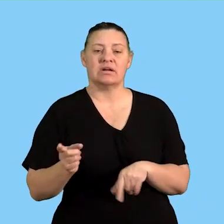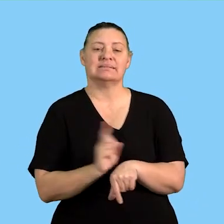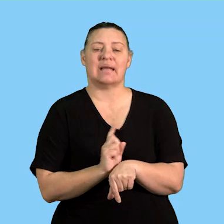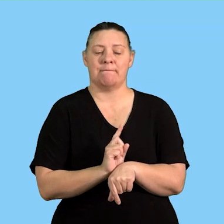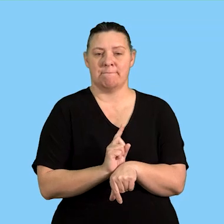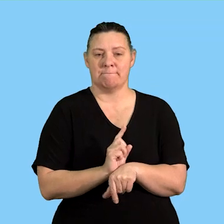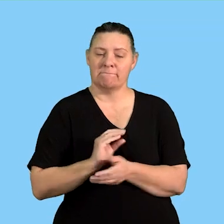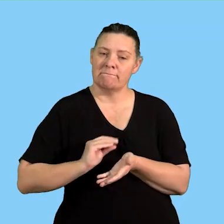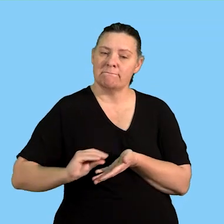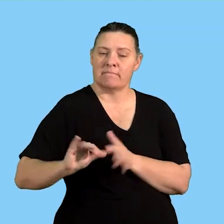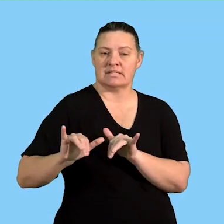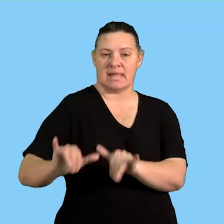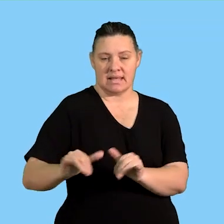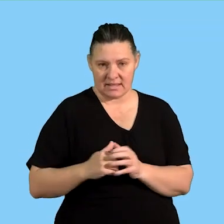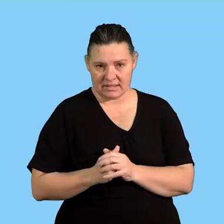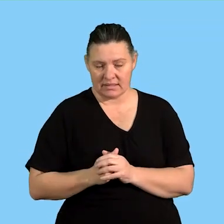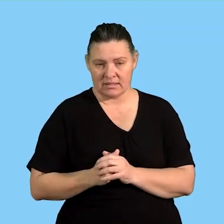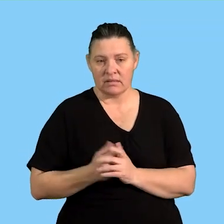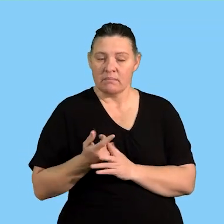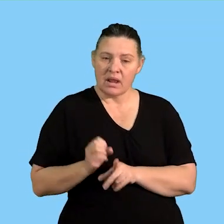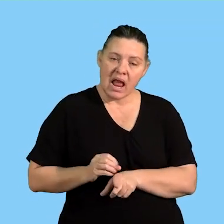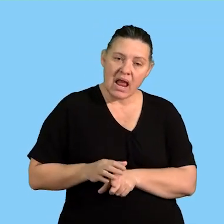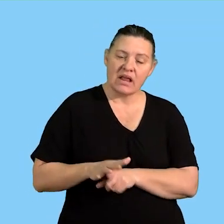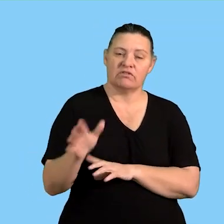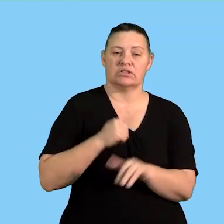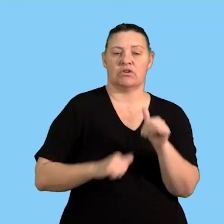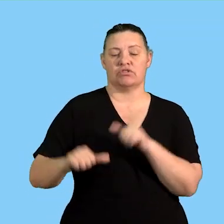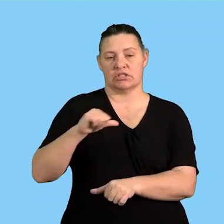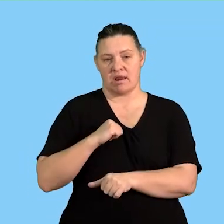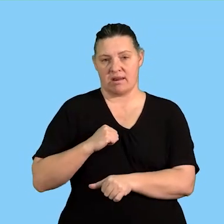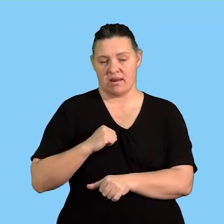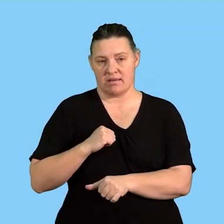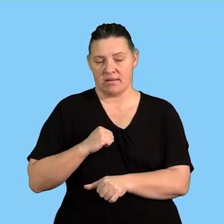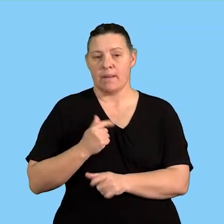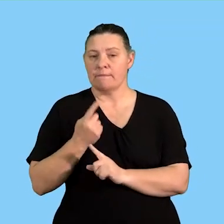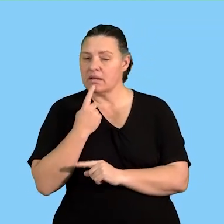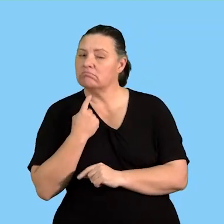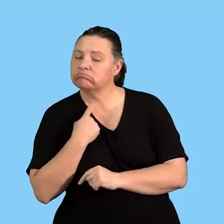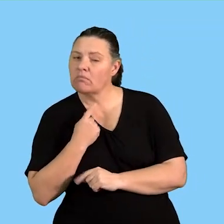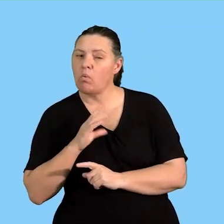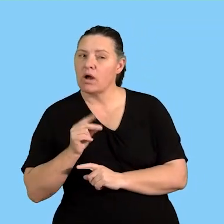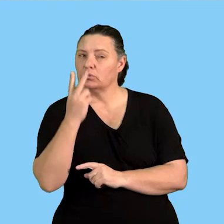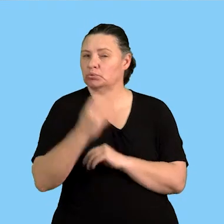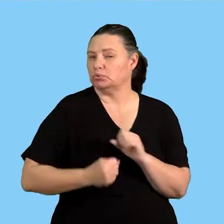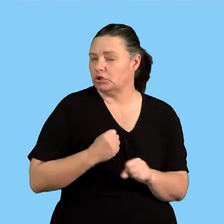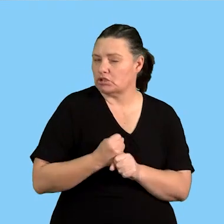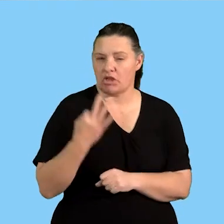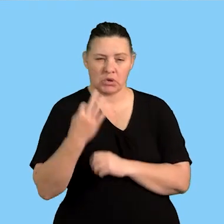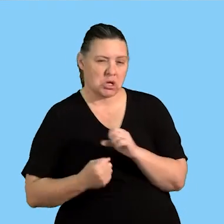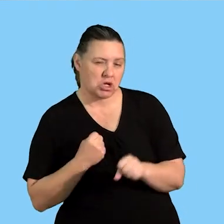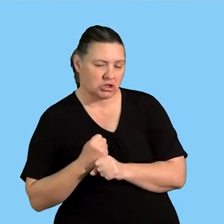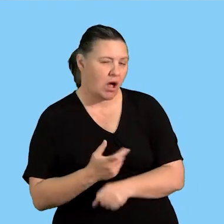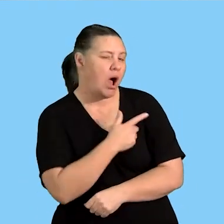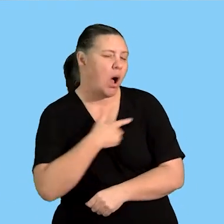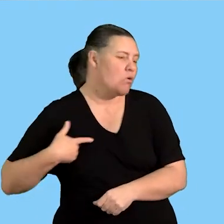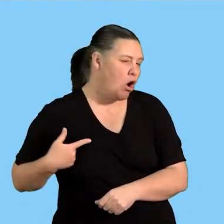duration of the investment, which may influence the return on investment. To say, do you want to invest for 2 years, 3 years? You should think